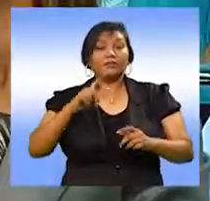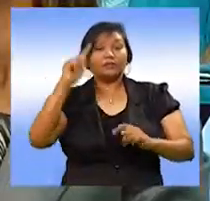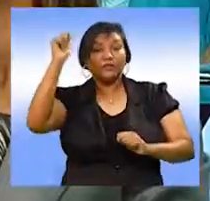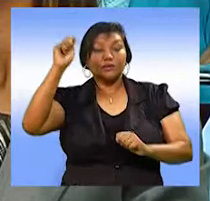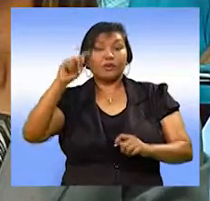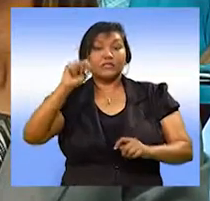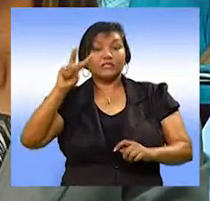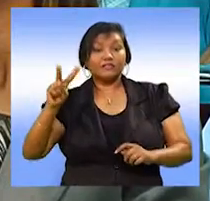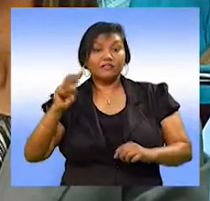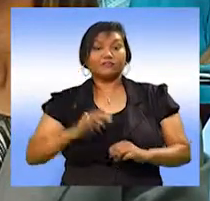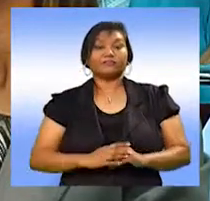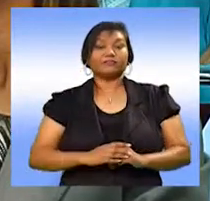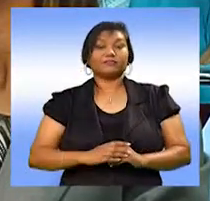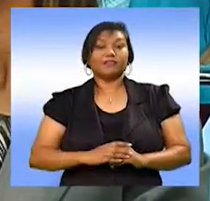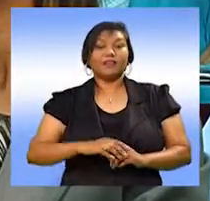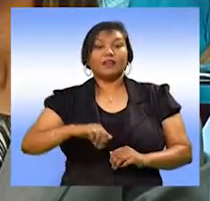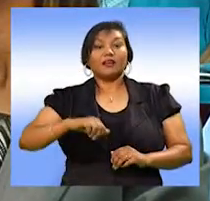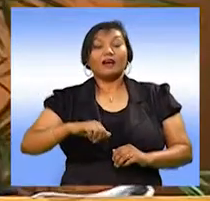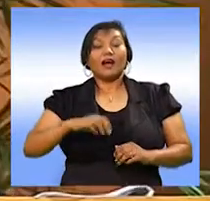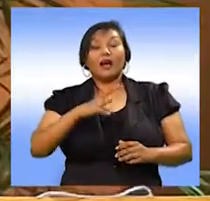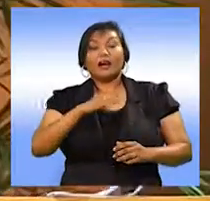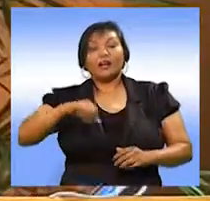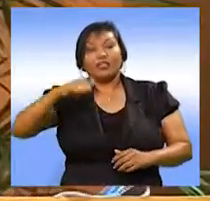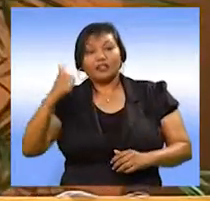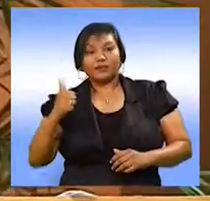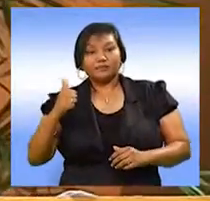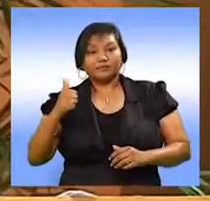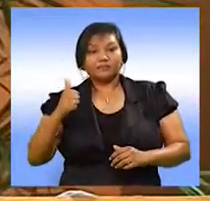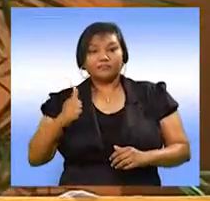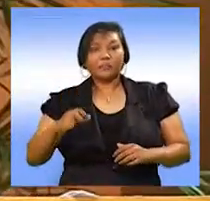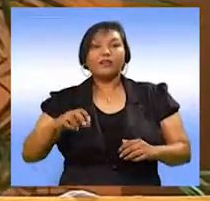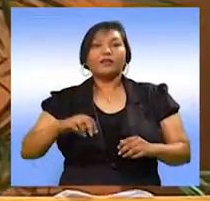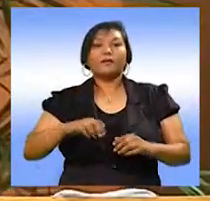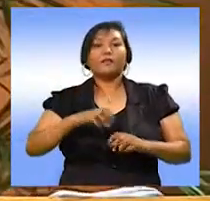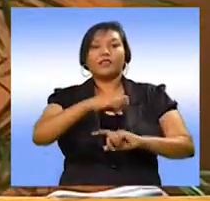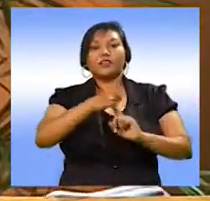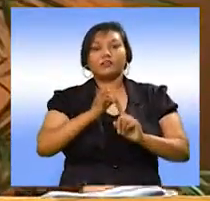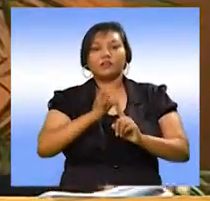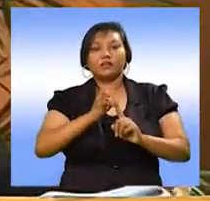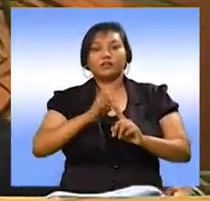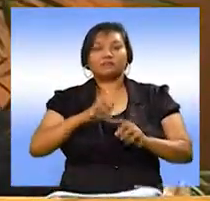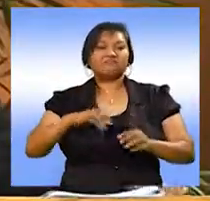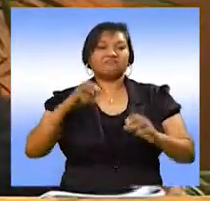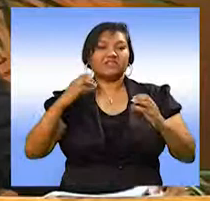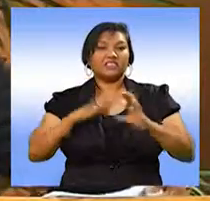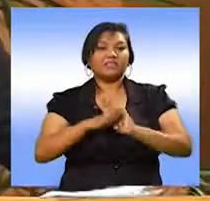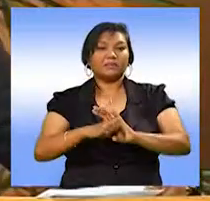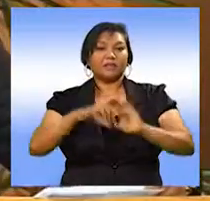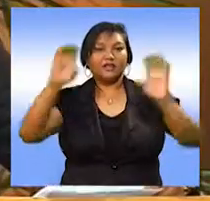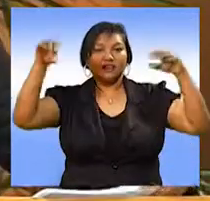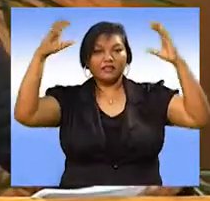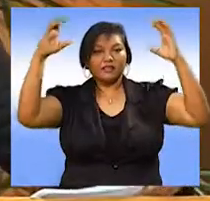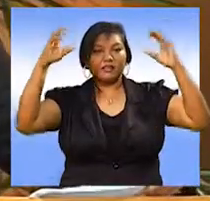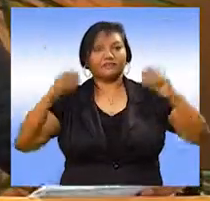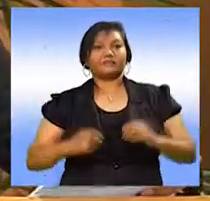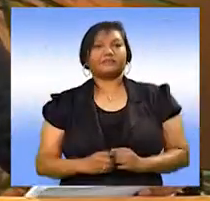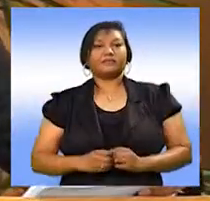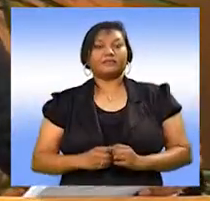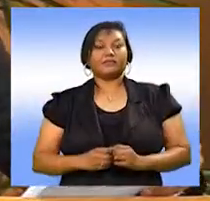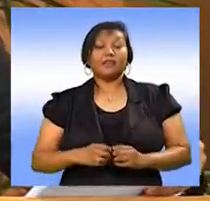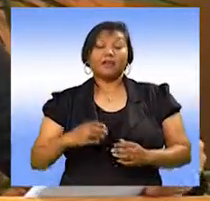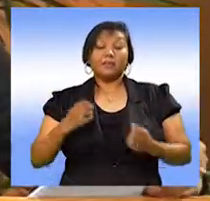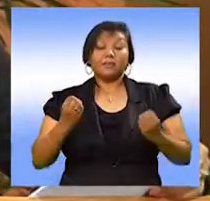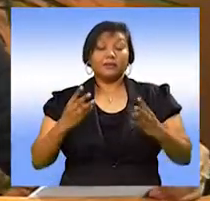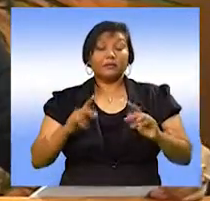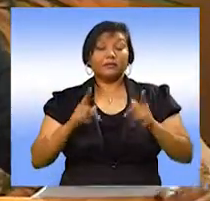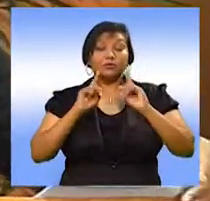television. Then we come to a really nice one, public cultural events, Carnival. It has often been